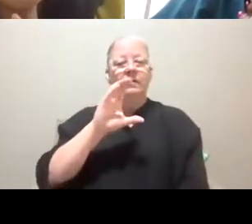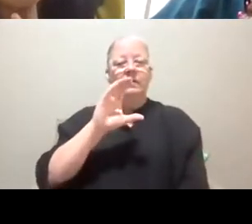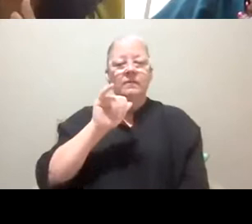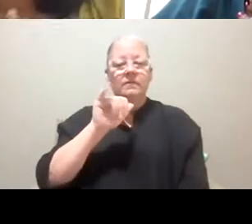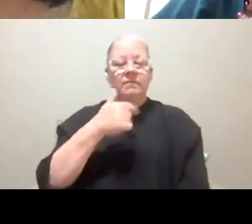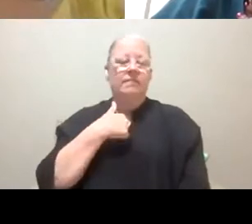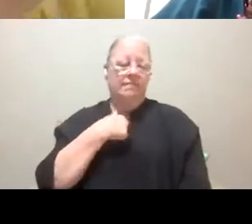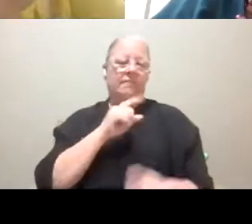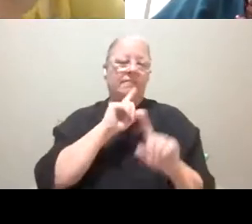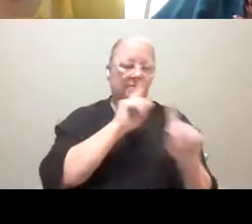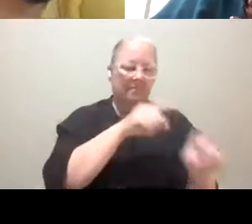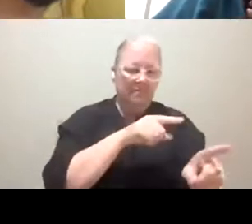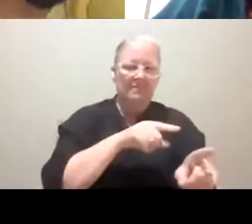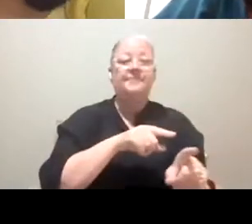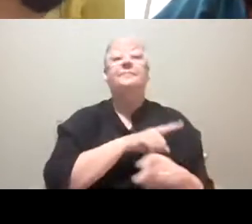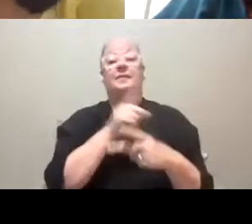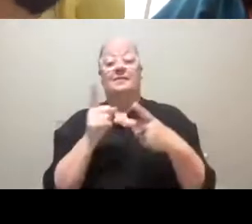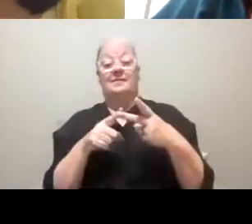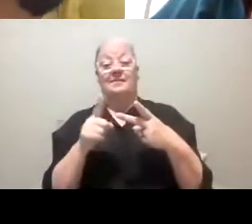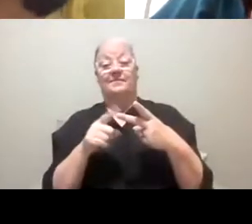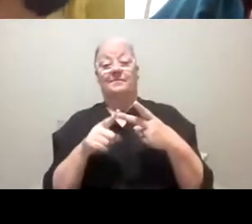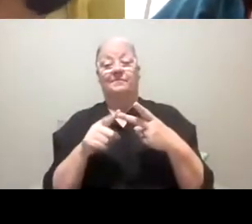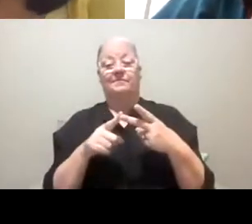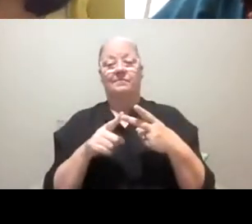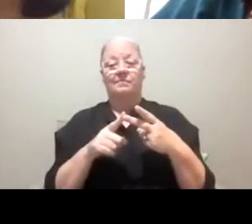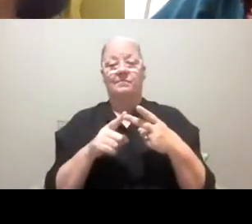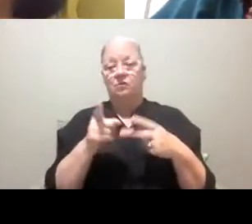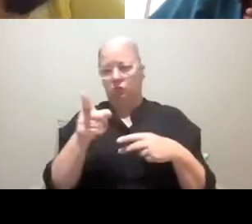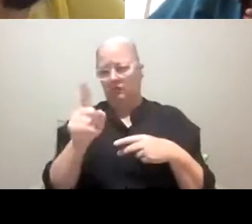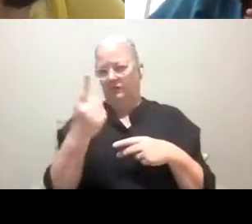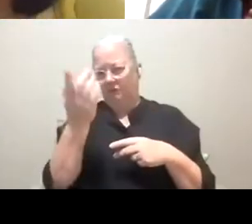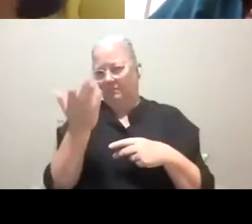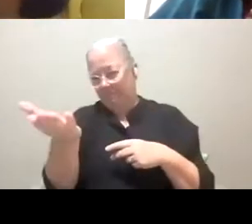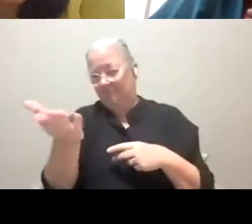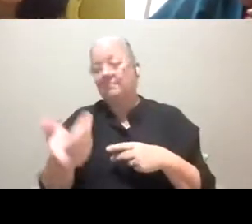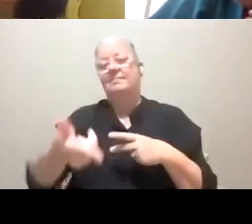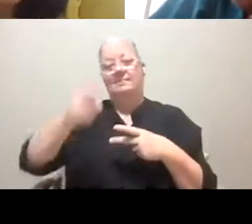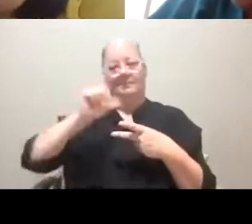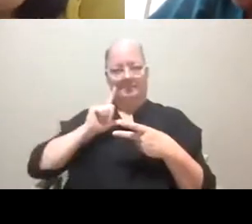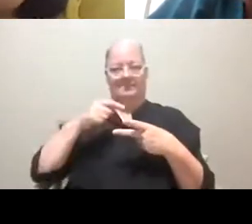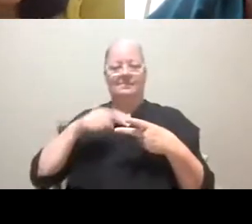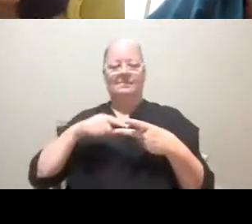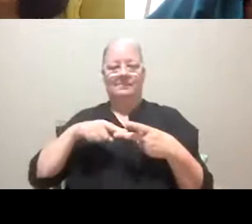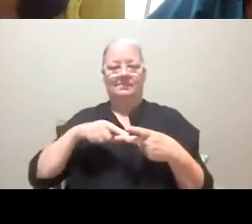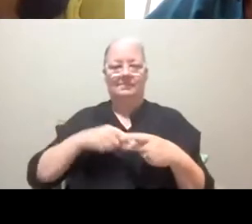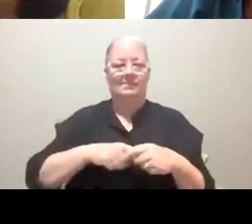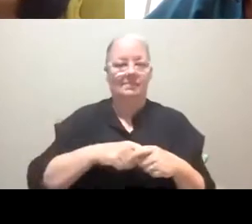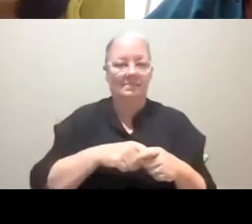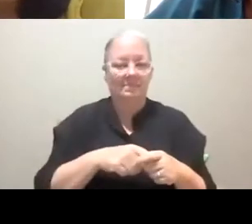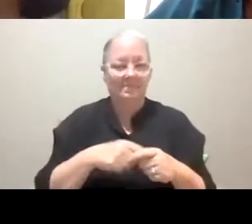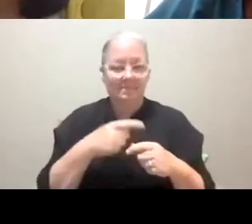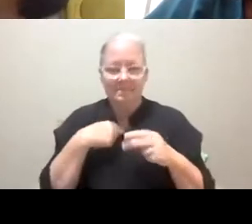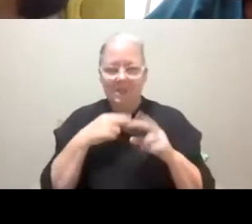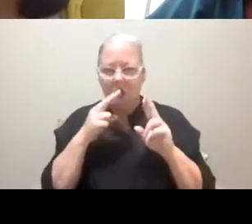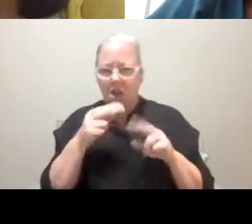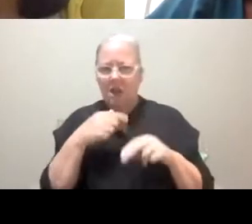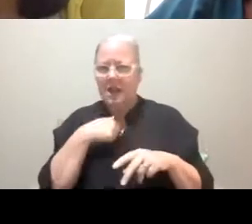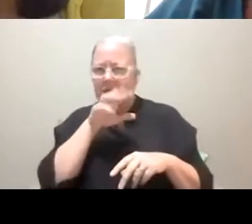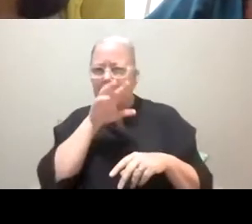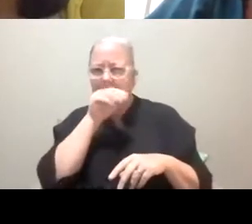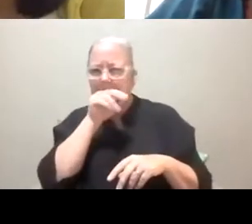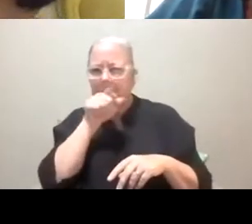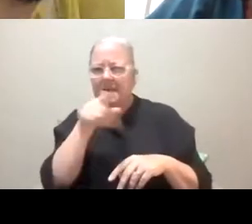will respond on the second one. All right. Sehai, I hope I'm pronouncing your name correct.